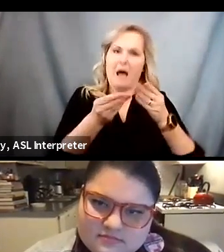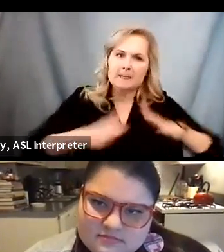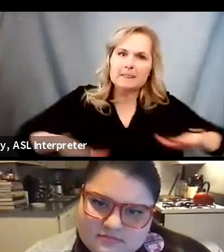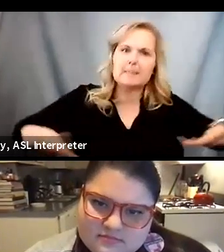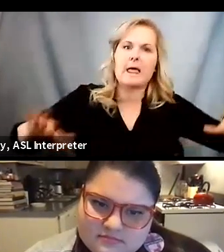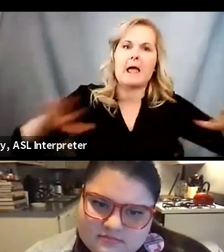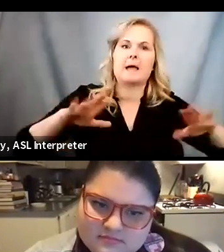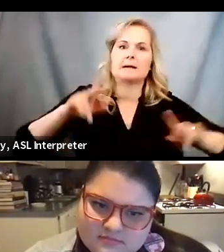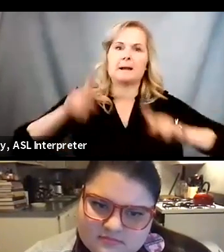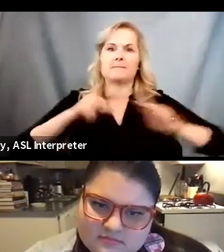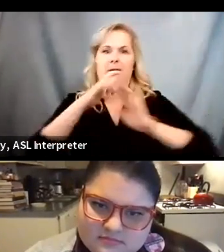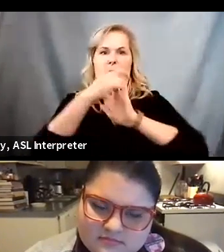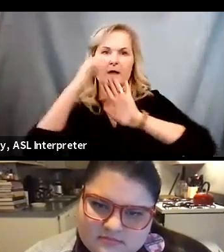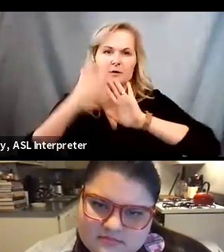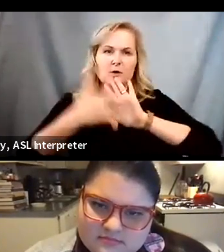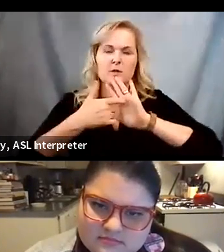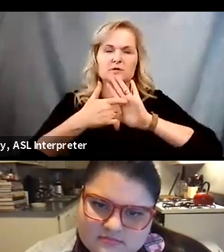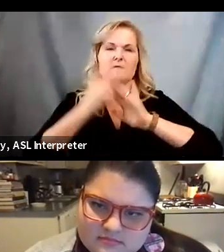of it.